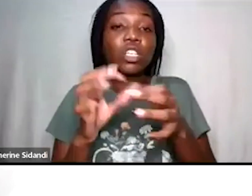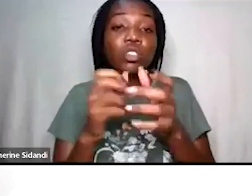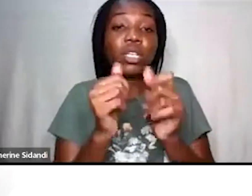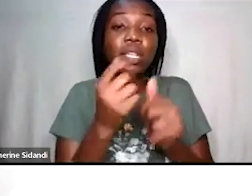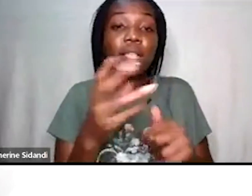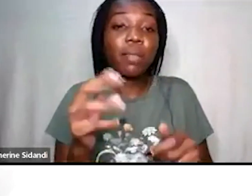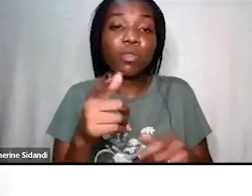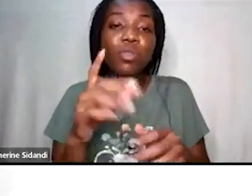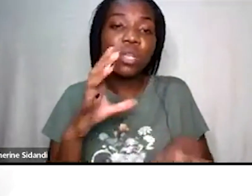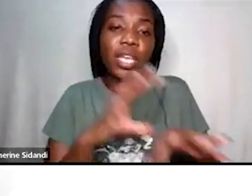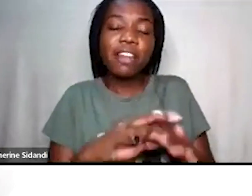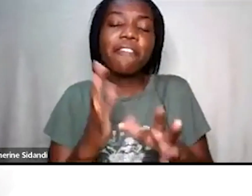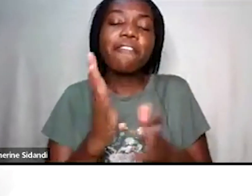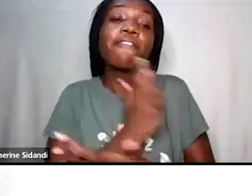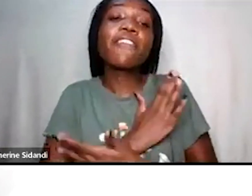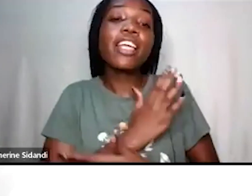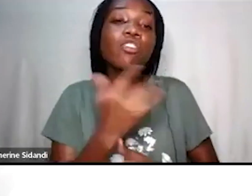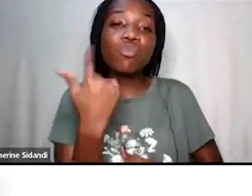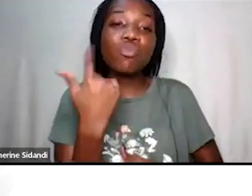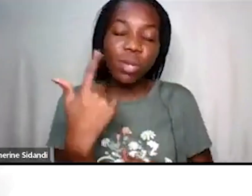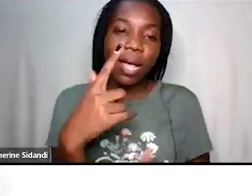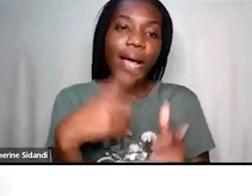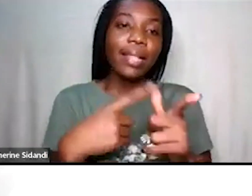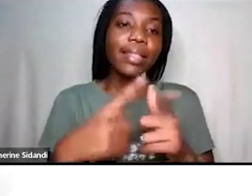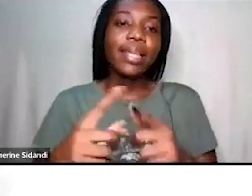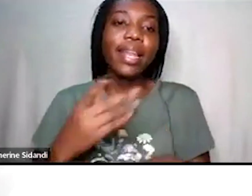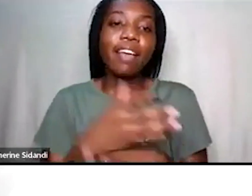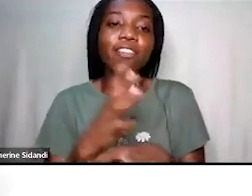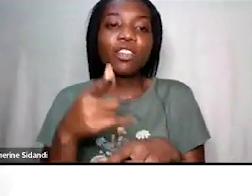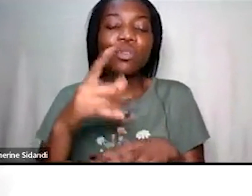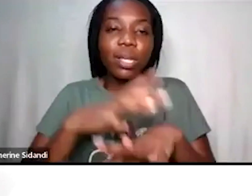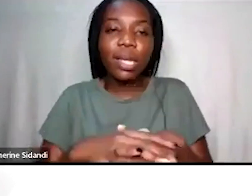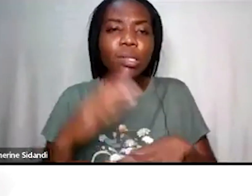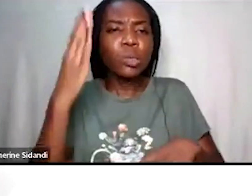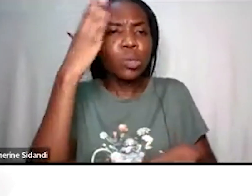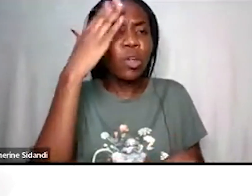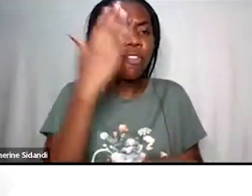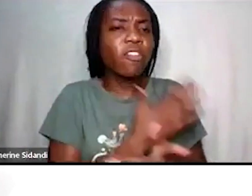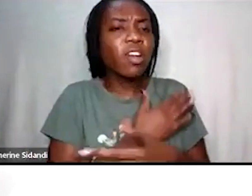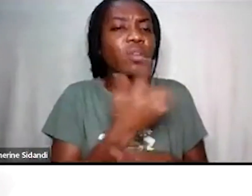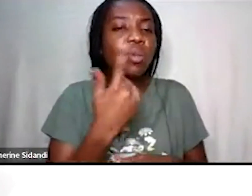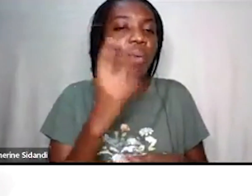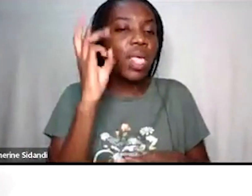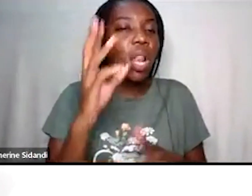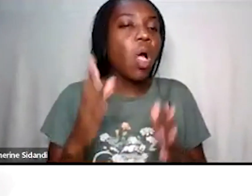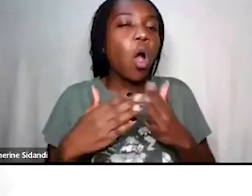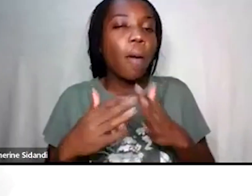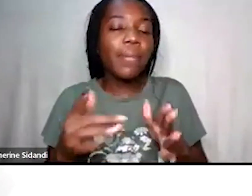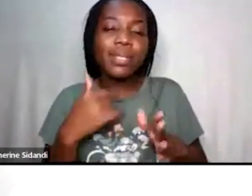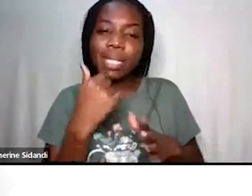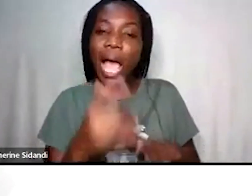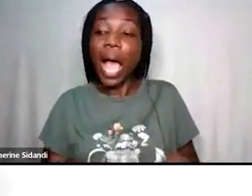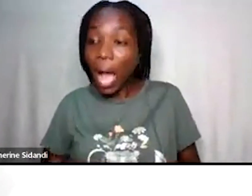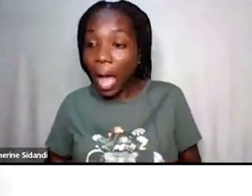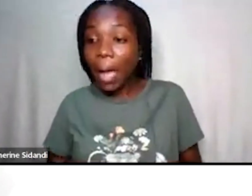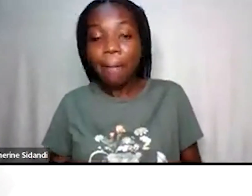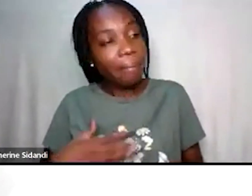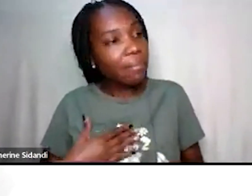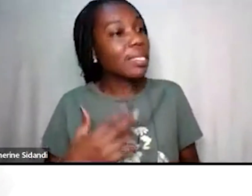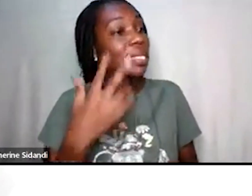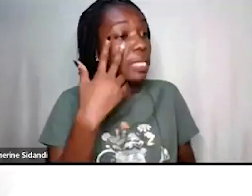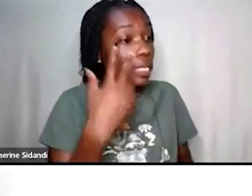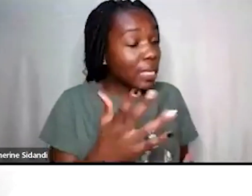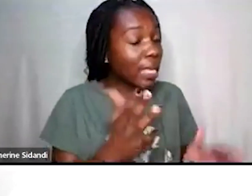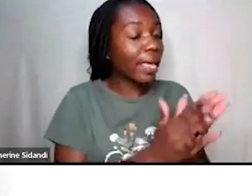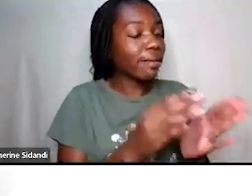their friends are. When you find out who their friends are, they'll open up to you. This is something I can tell you I have seen and I have